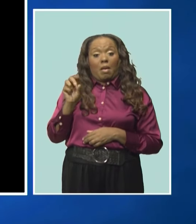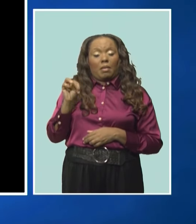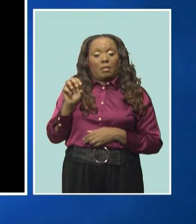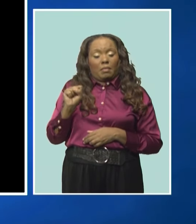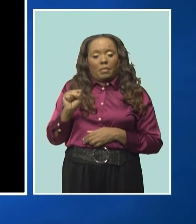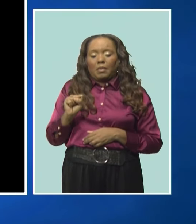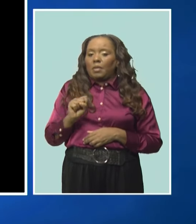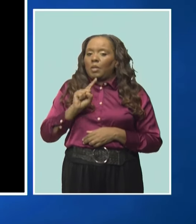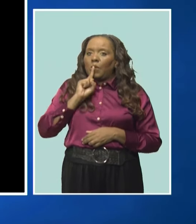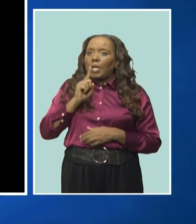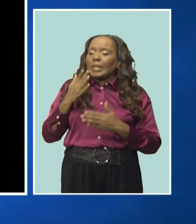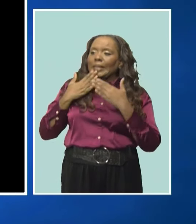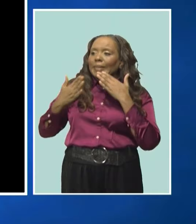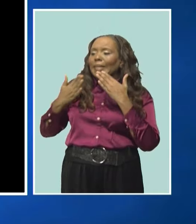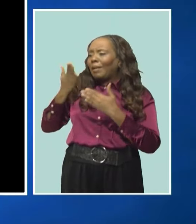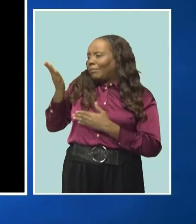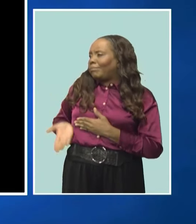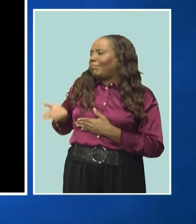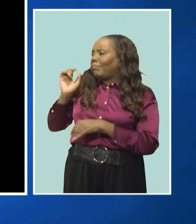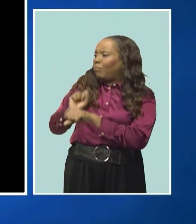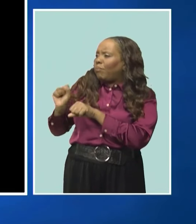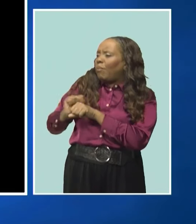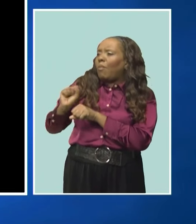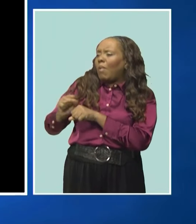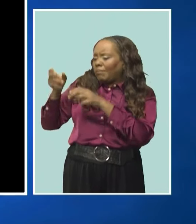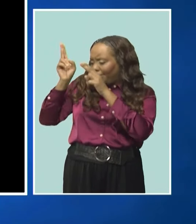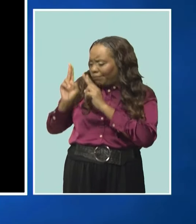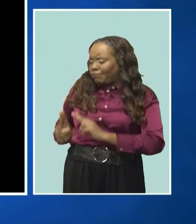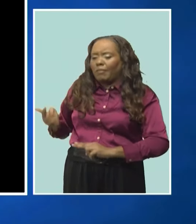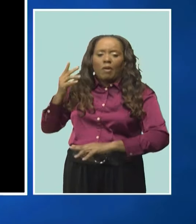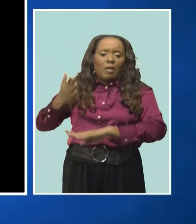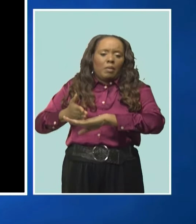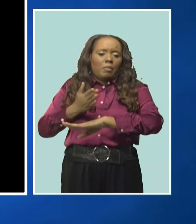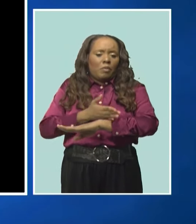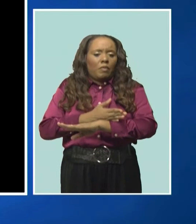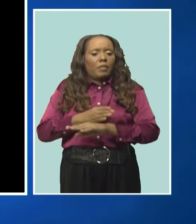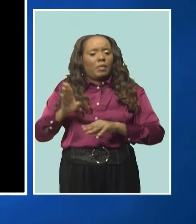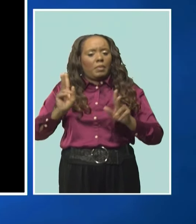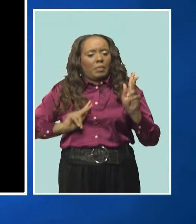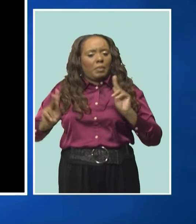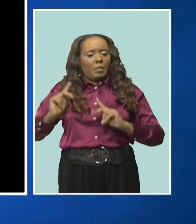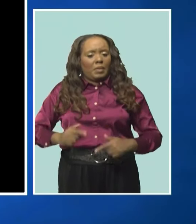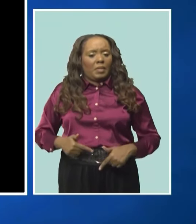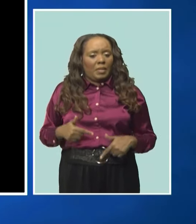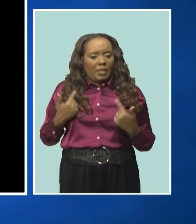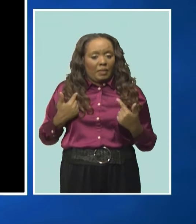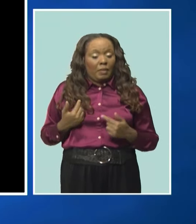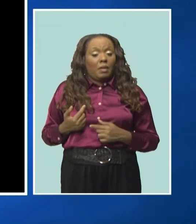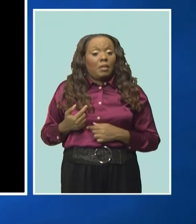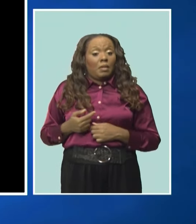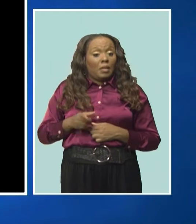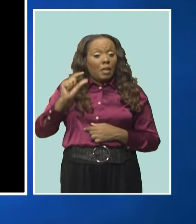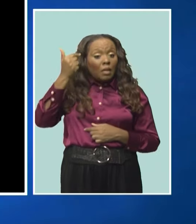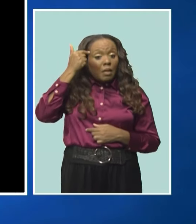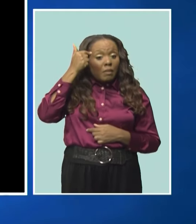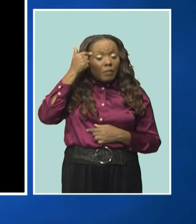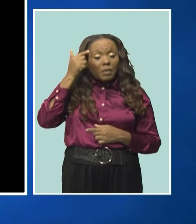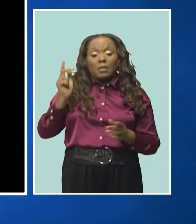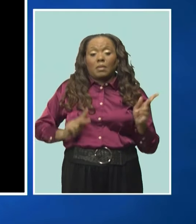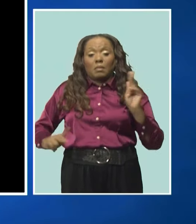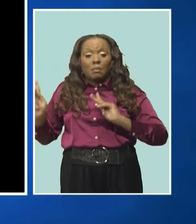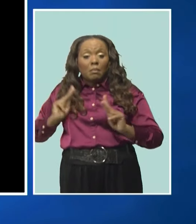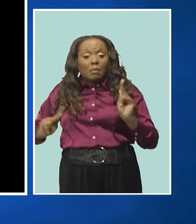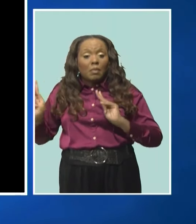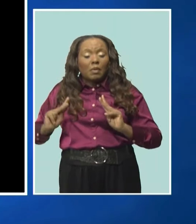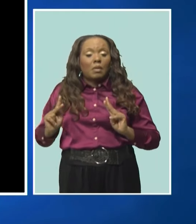be thankful for Mr. Yearwood's hard work and dedication to improving the lives of Barbadians. On behalf of the government and people of